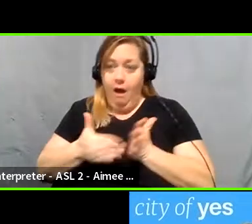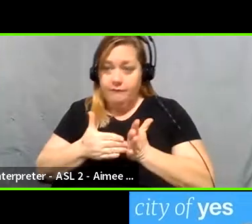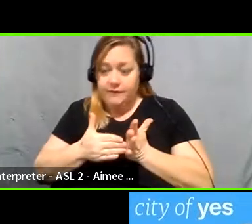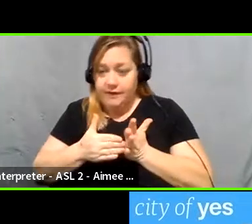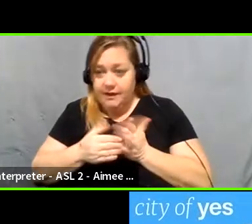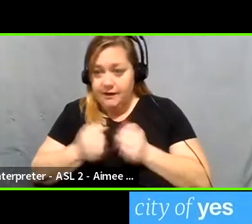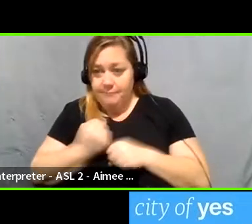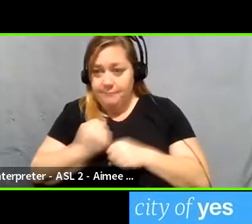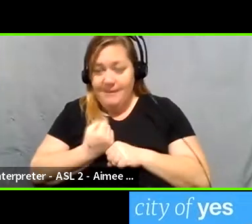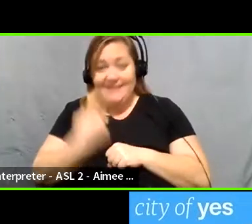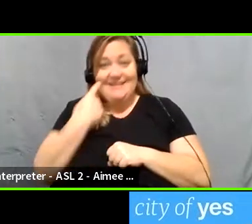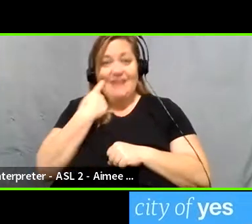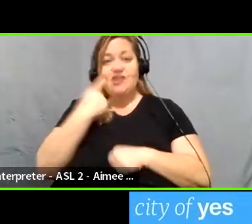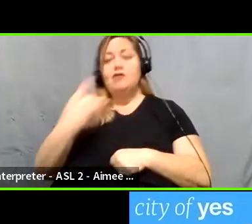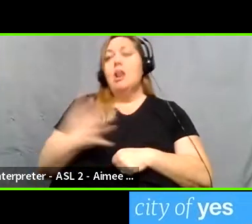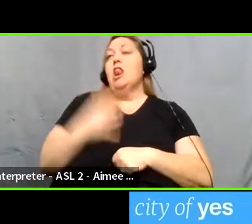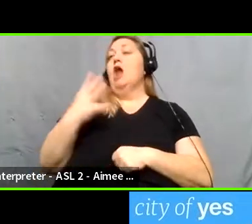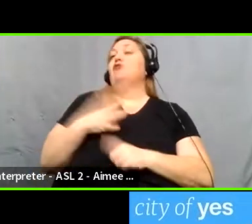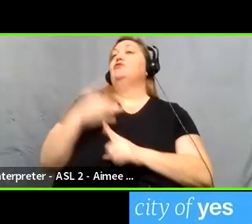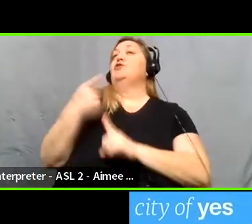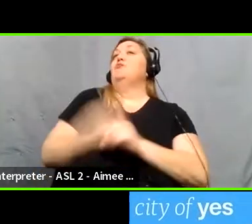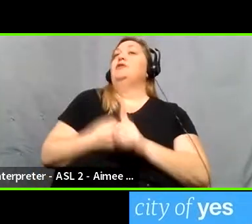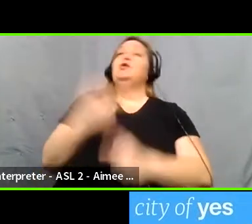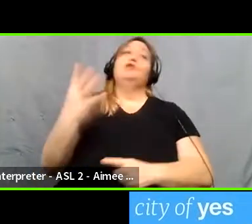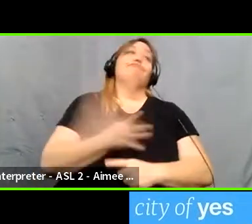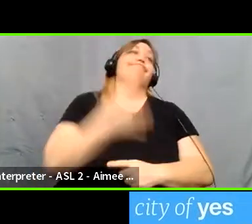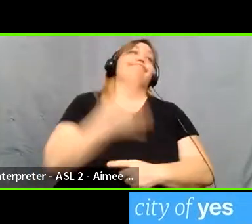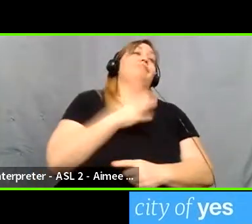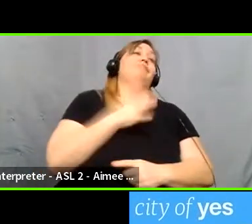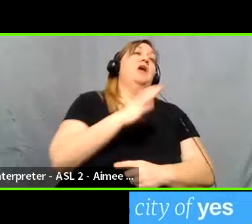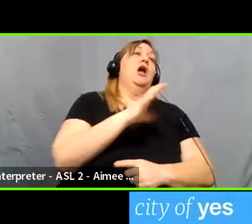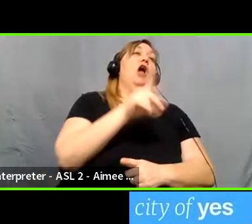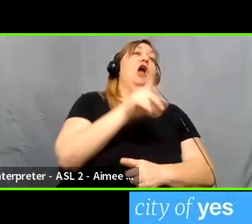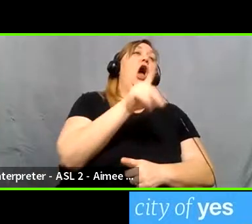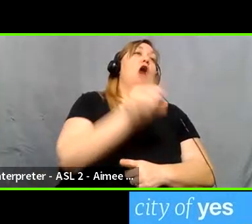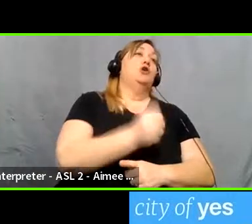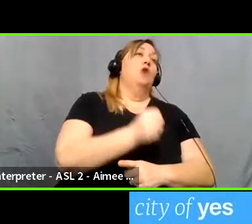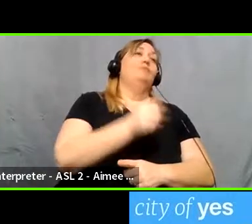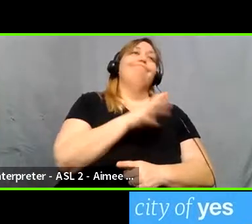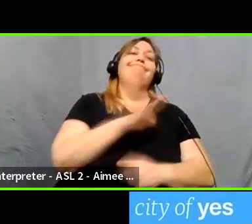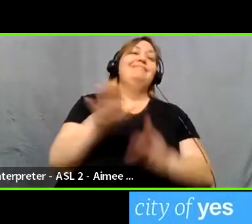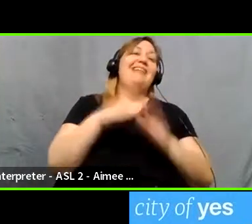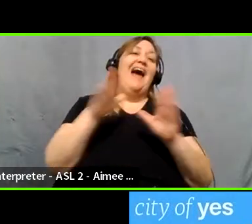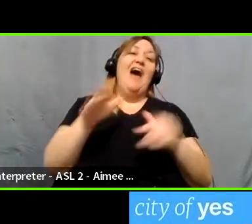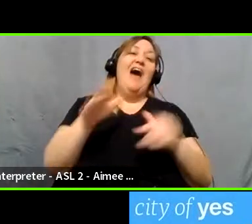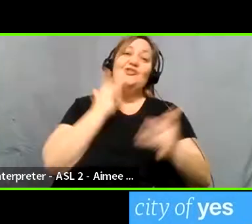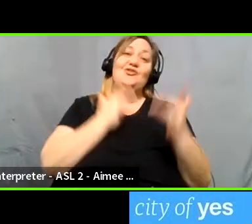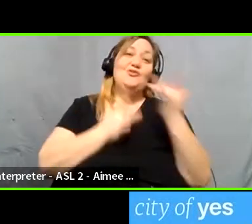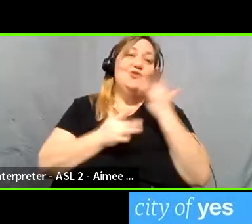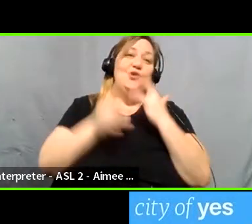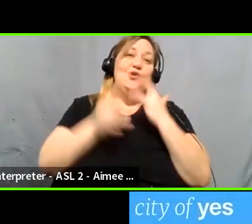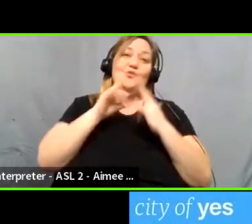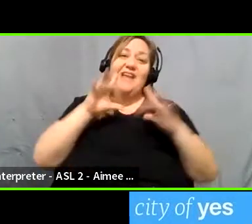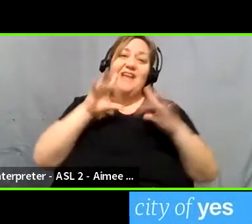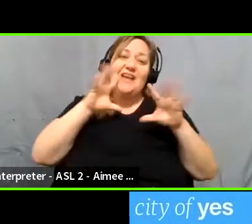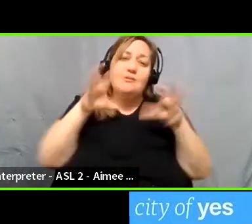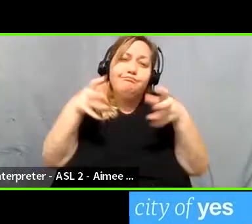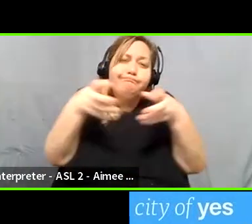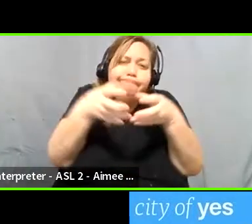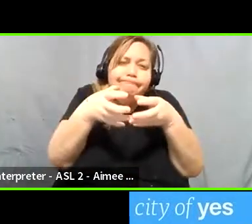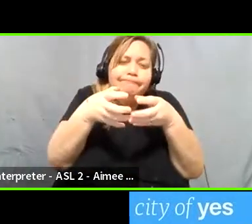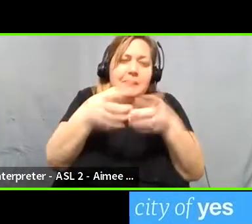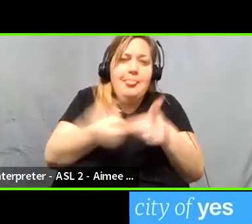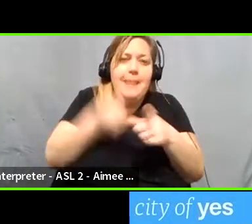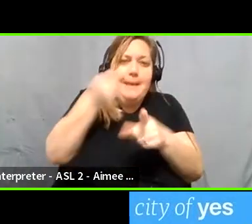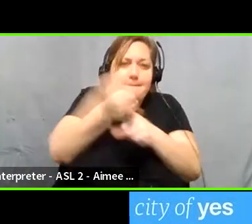sense to do luxury rentals or luxury condos or things like that. It has just the housing shortage has a real homogenizing impact on the